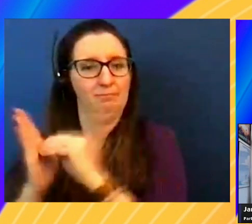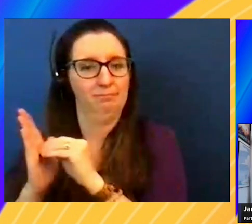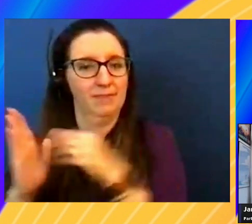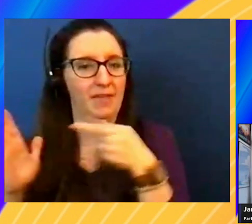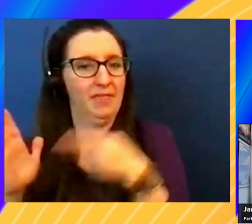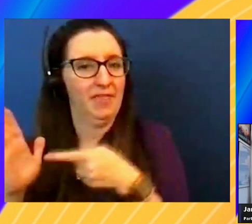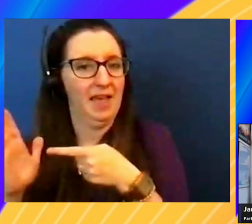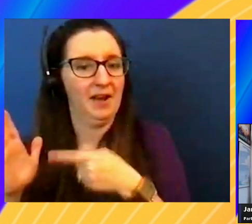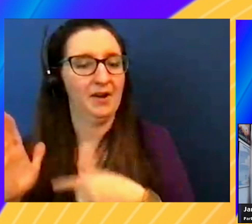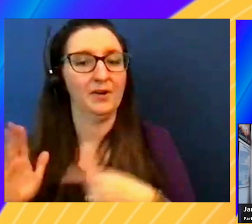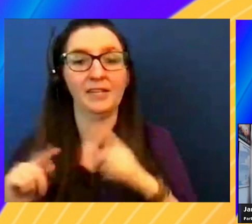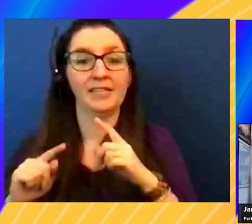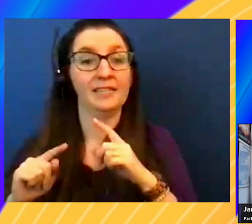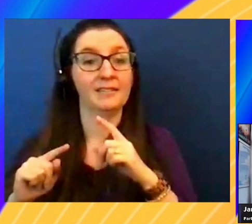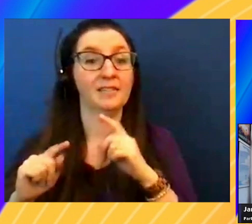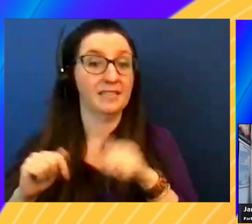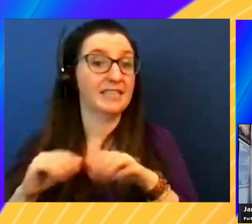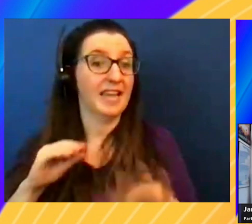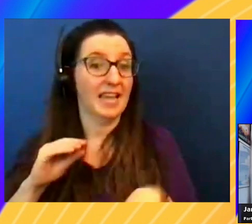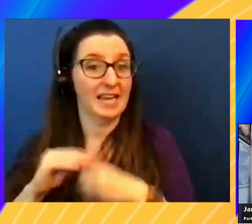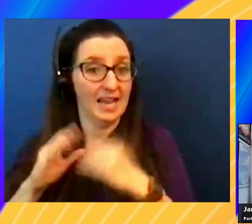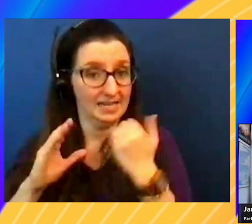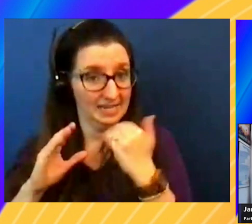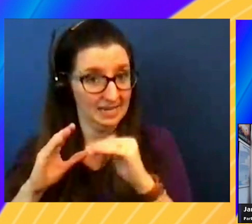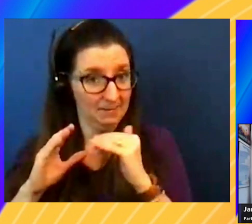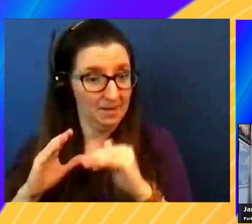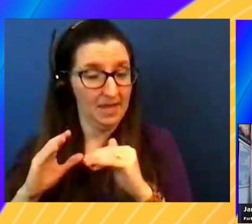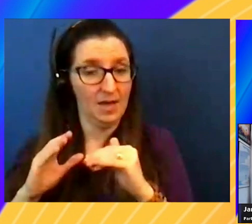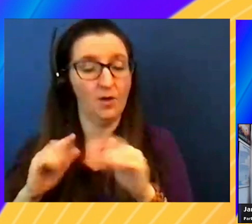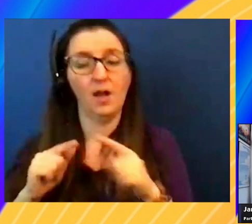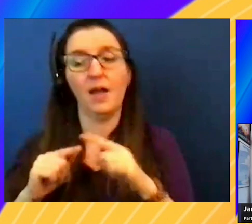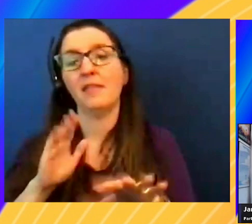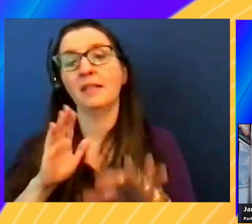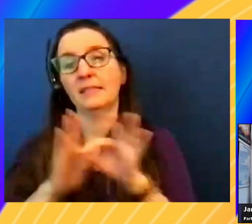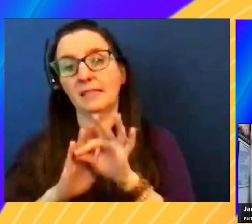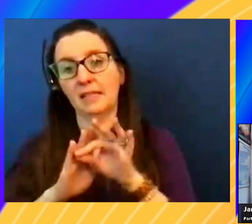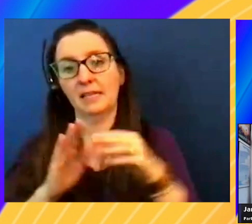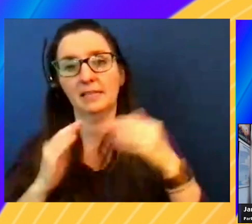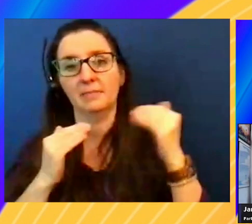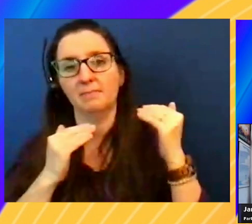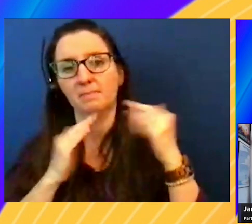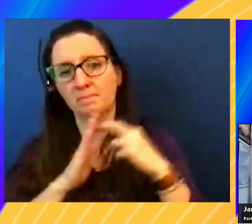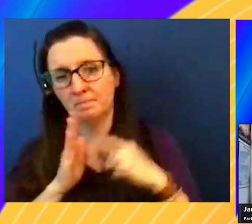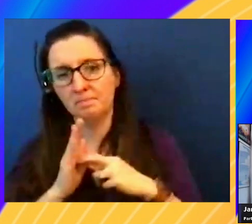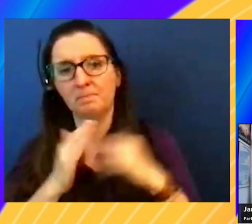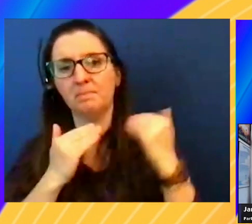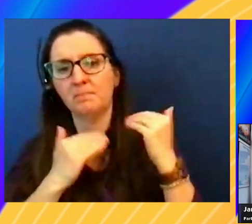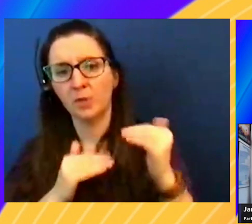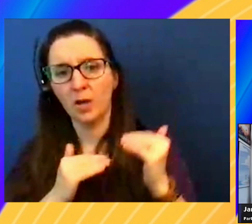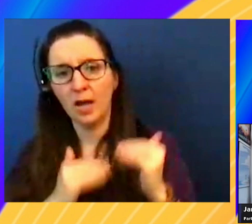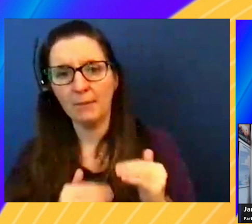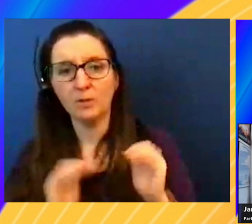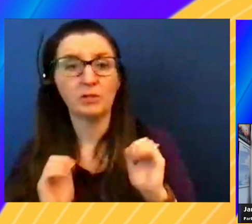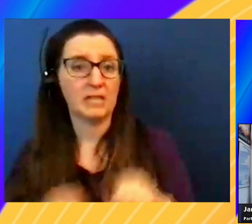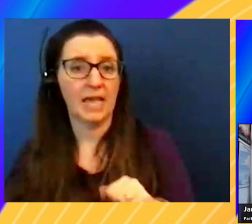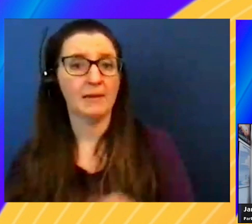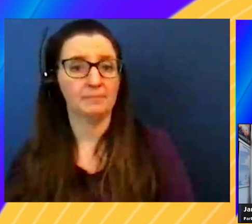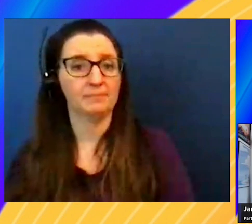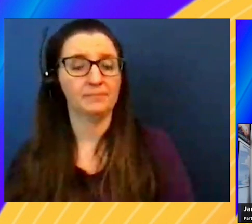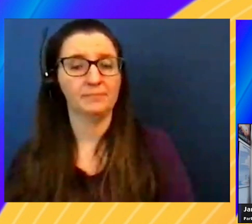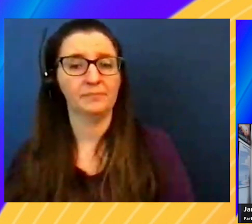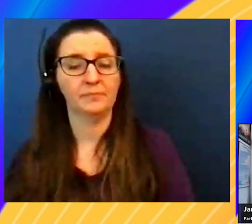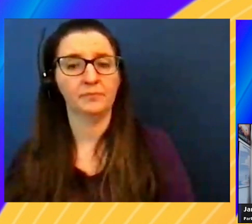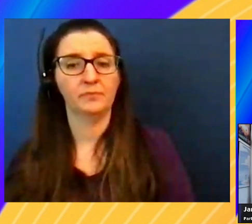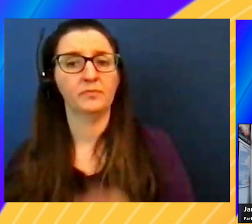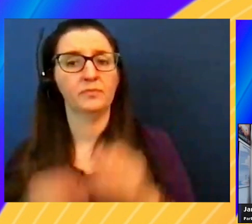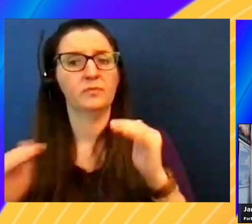emails just by clicking add notification and selecting these parameters again and adding a new email. From here, I get to do